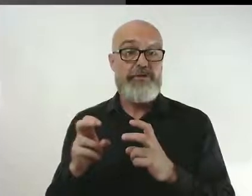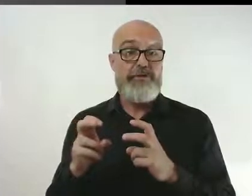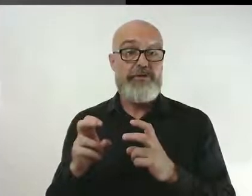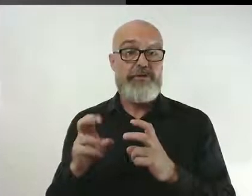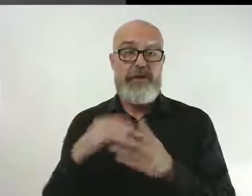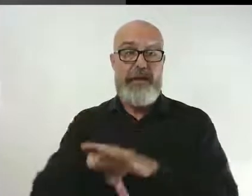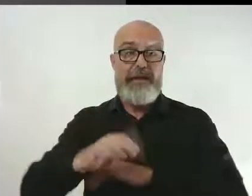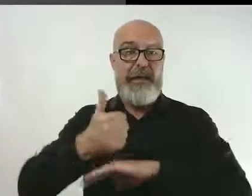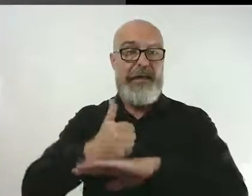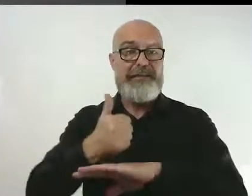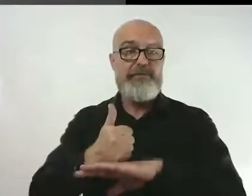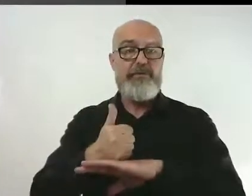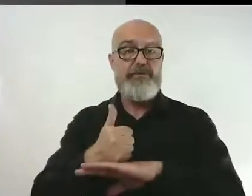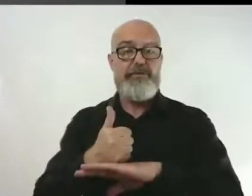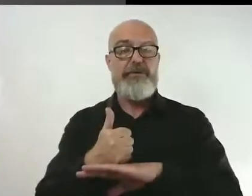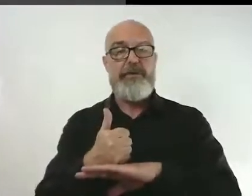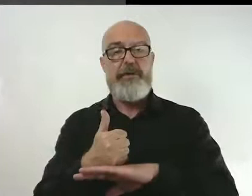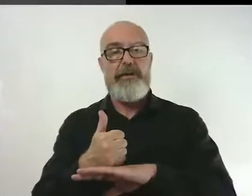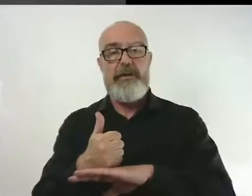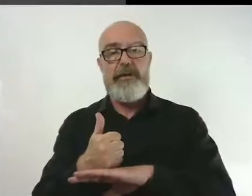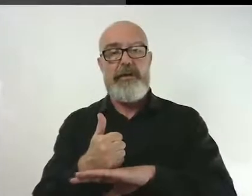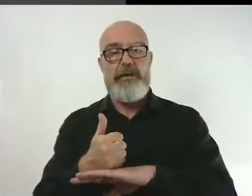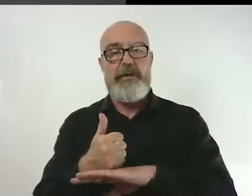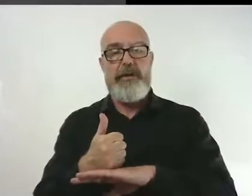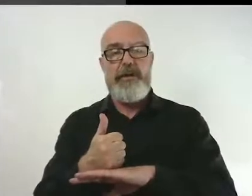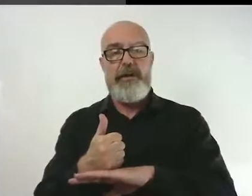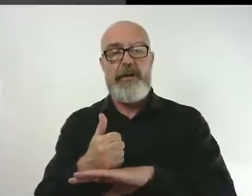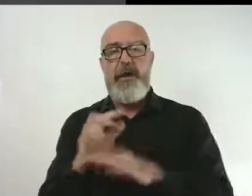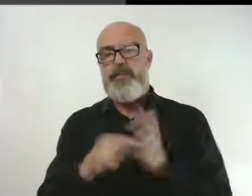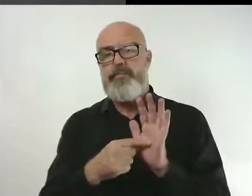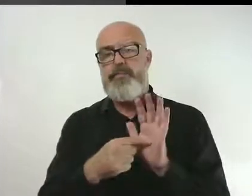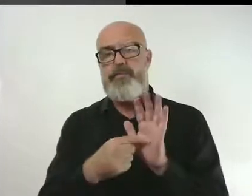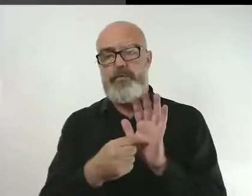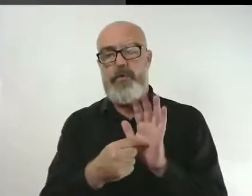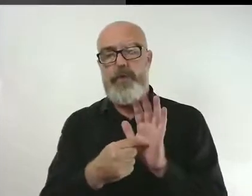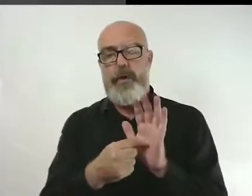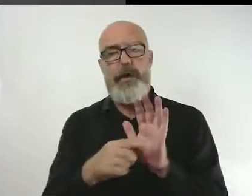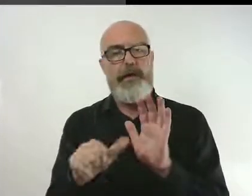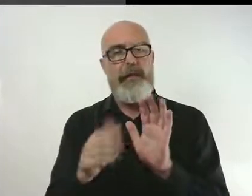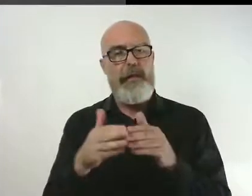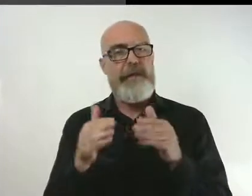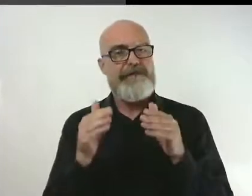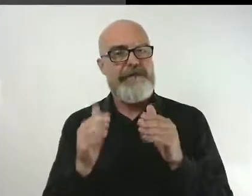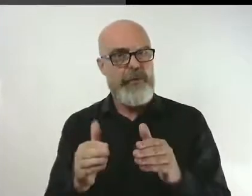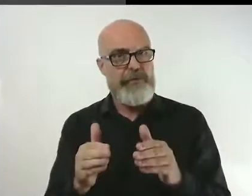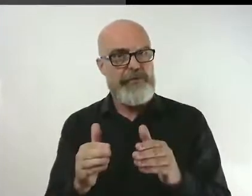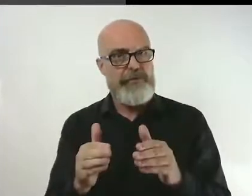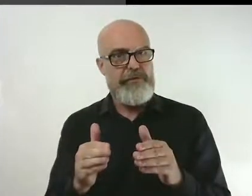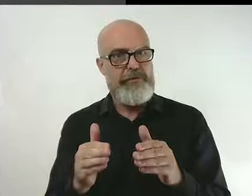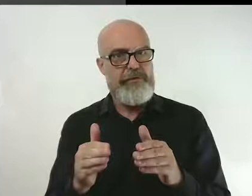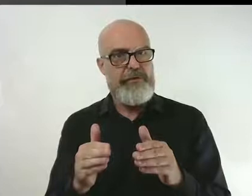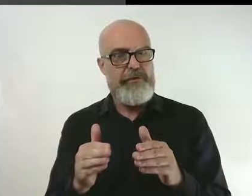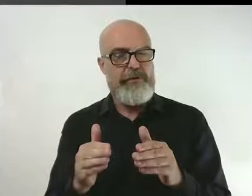In our research in the Institute for Health Policy in the organization, we highlighted that